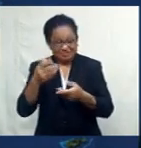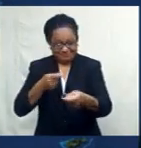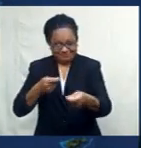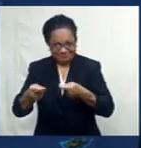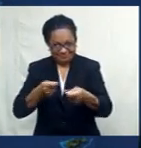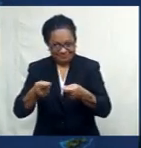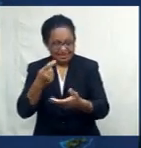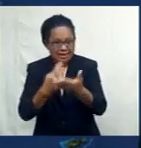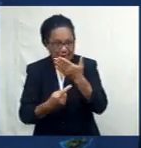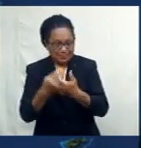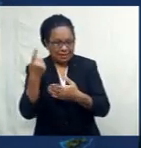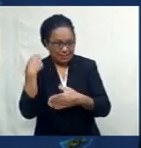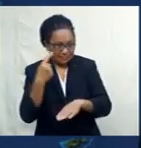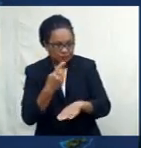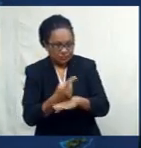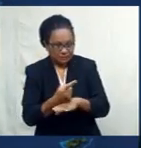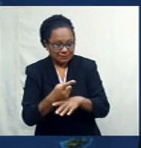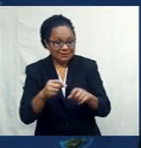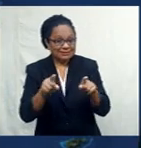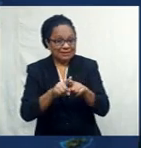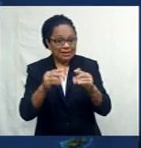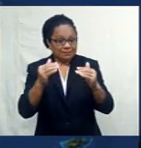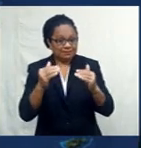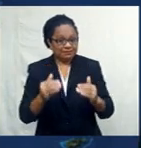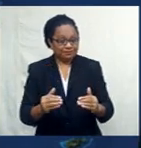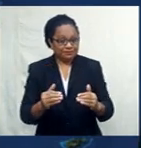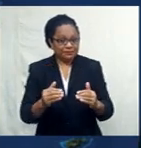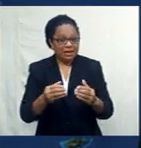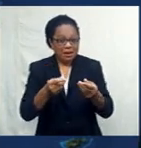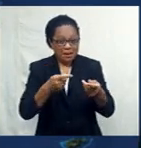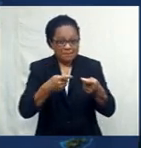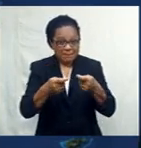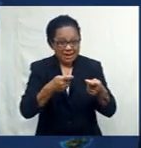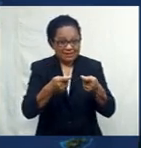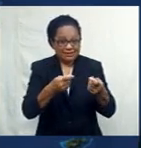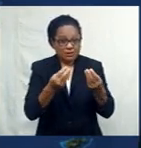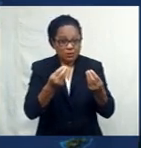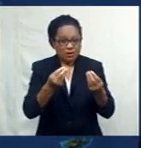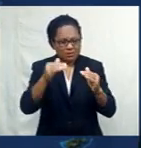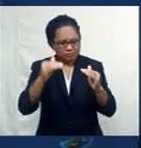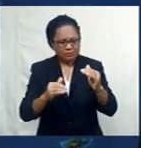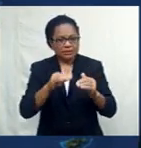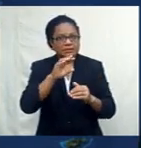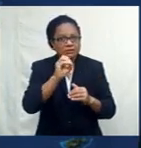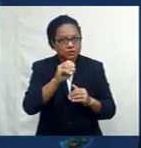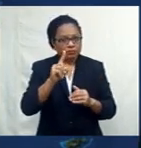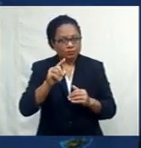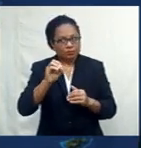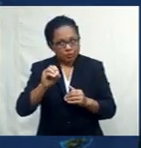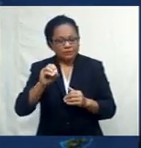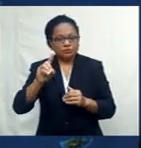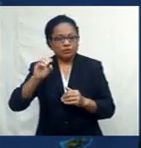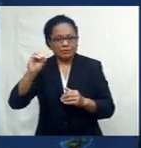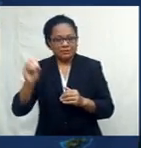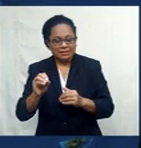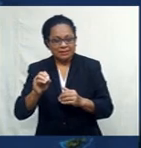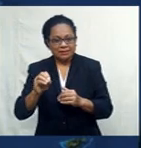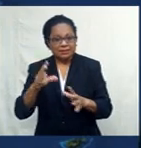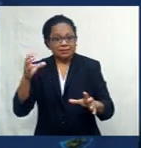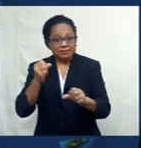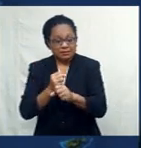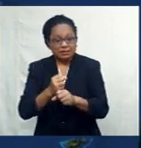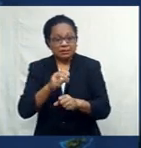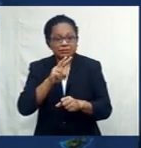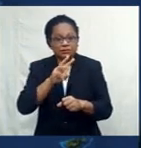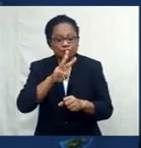week. Following this, the market value fell marginally by 0.01% and concluded the week at $3.28